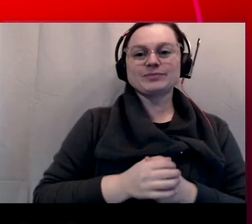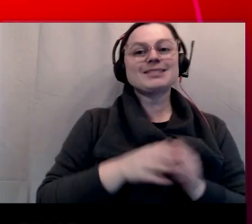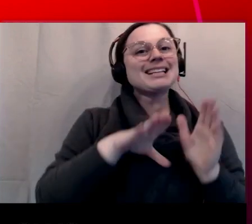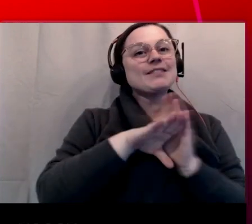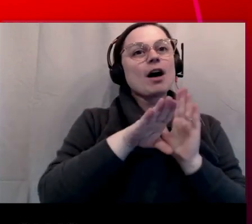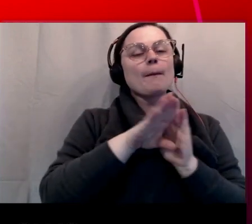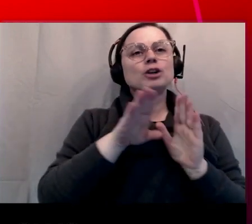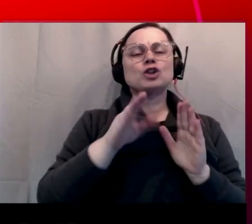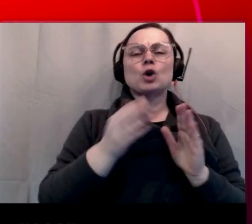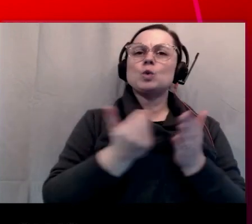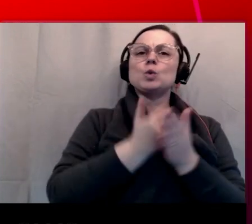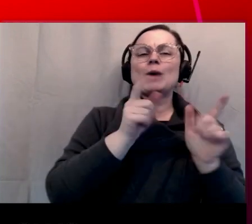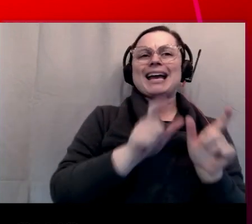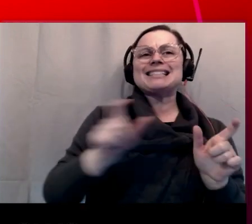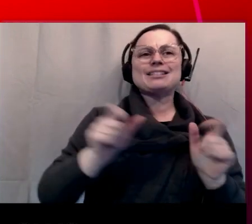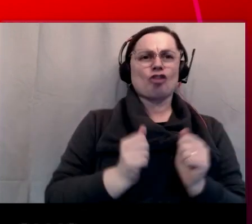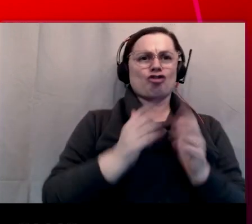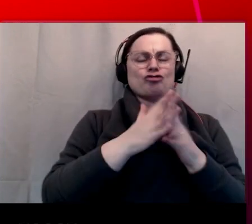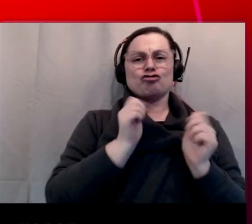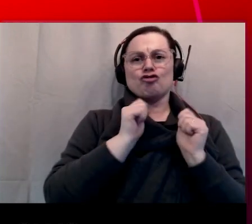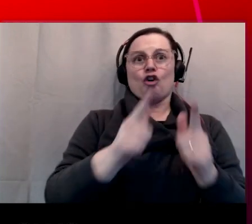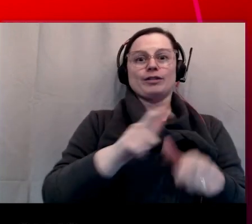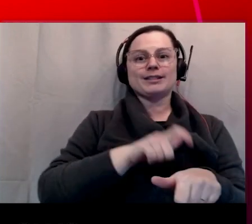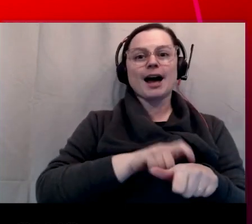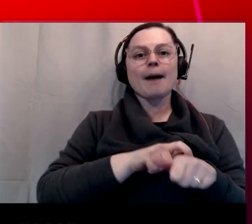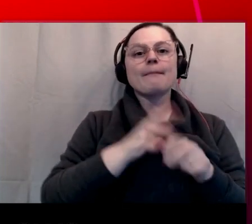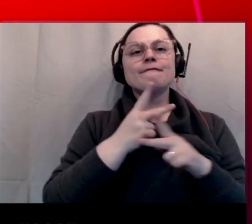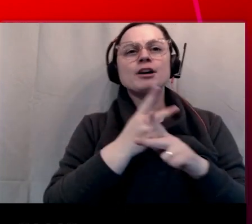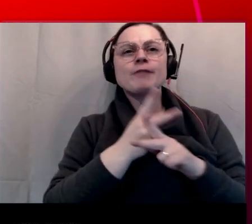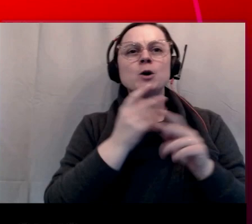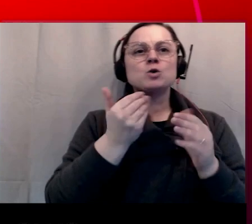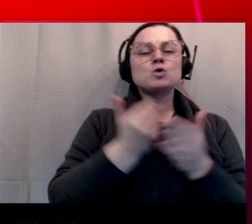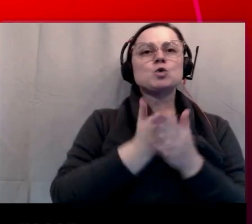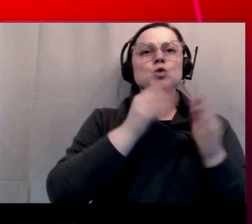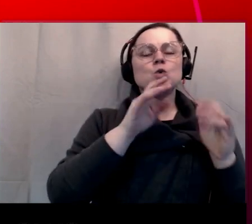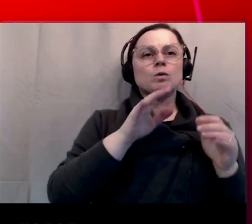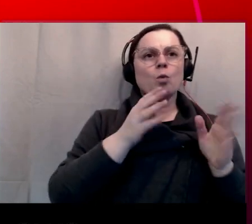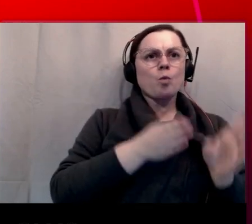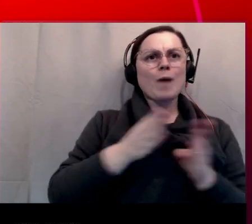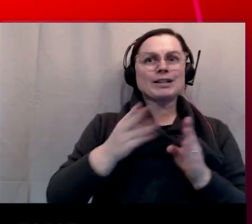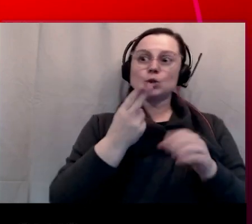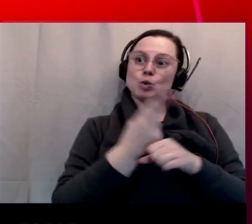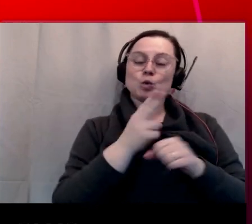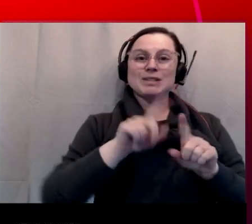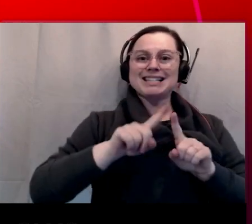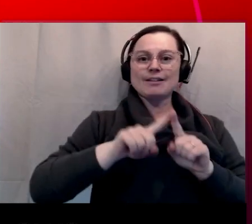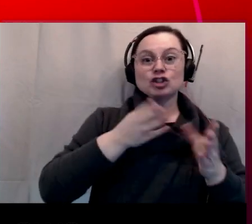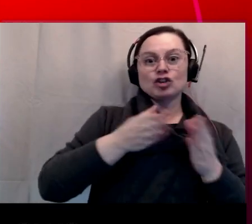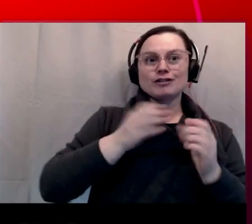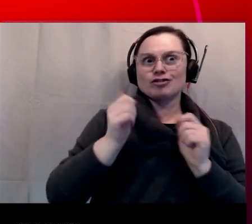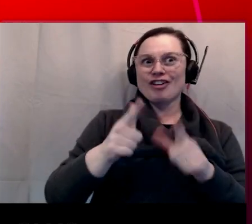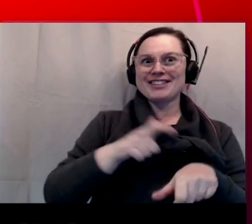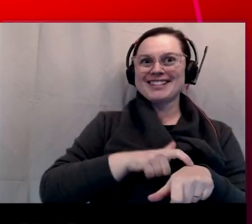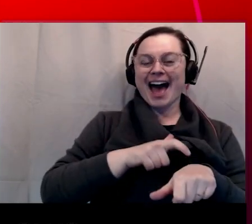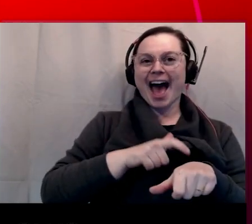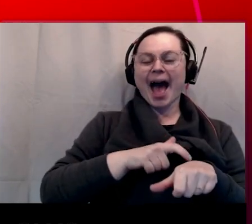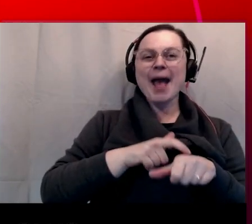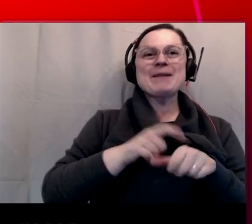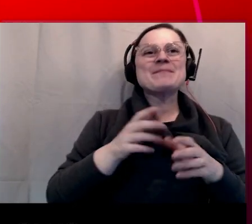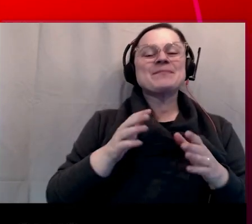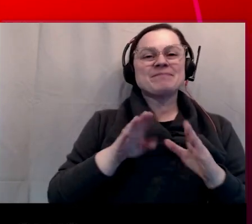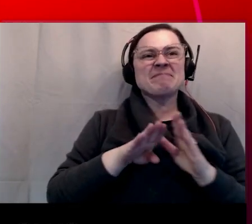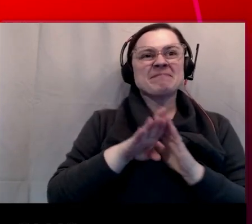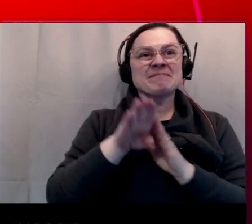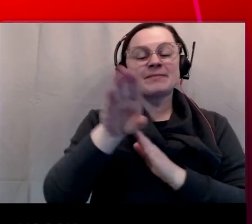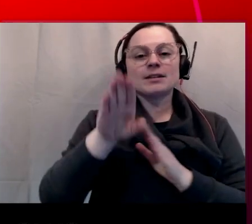to launch new ways of, or they're figuring out new patterns of using these services all the time. So with the environments